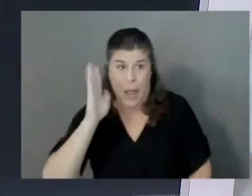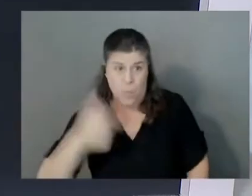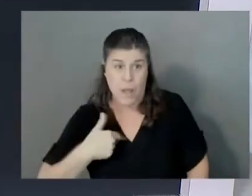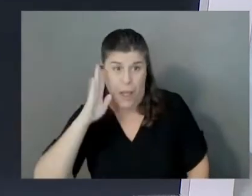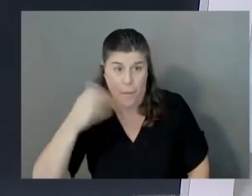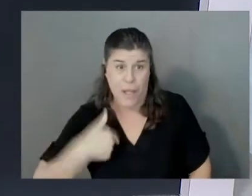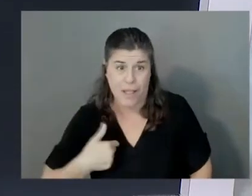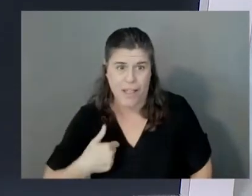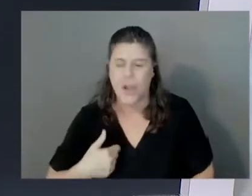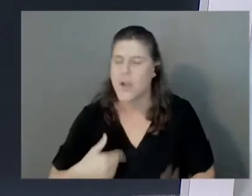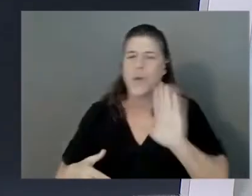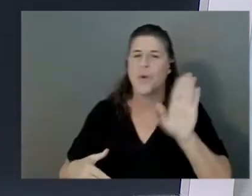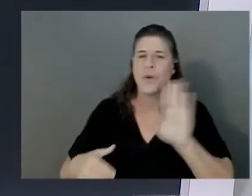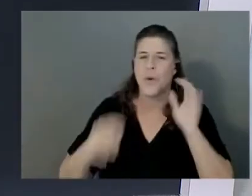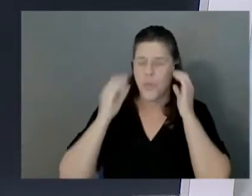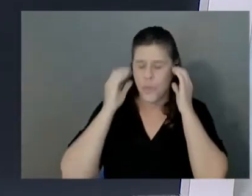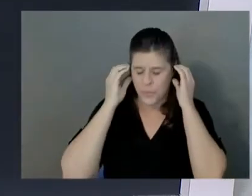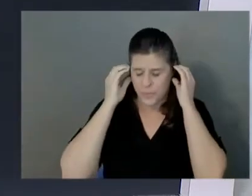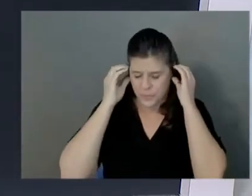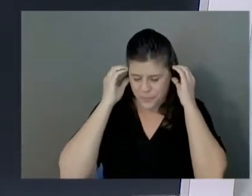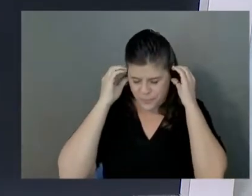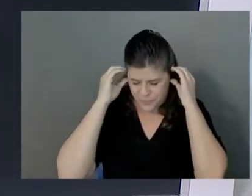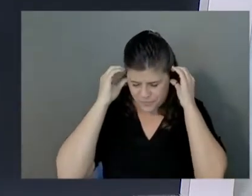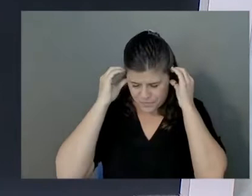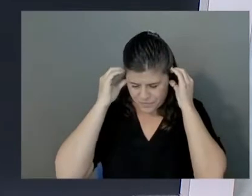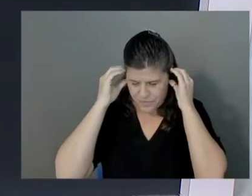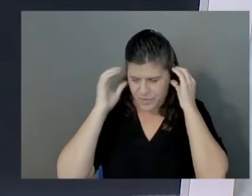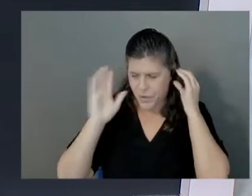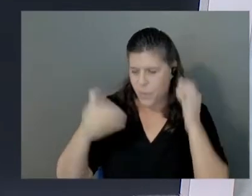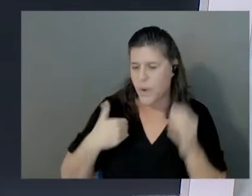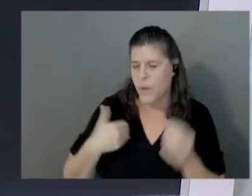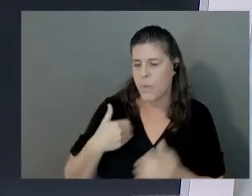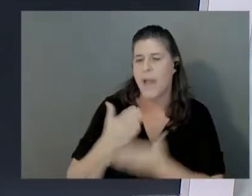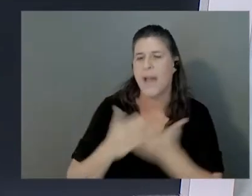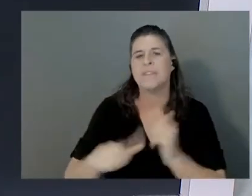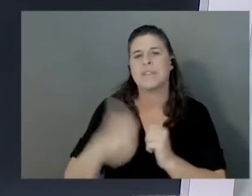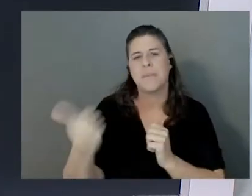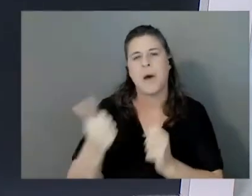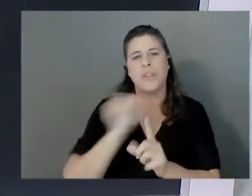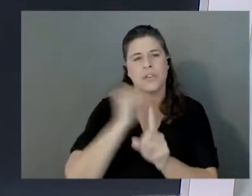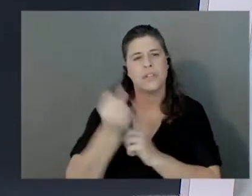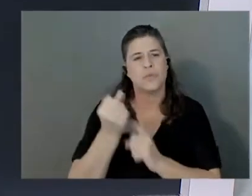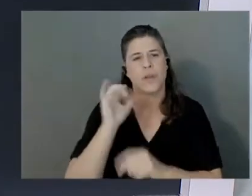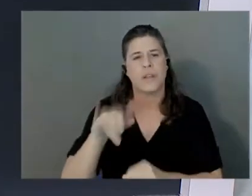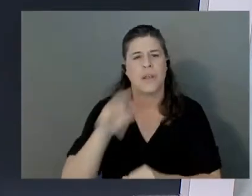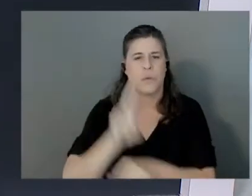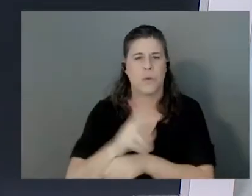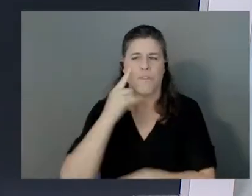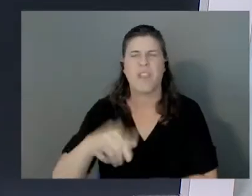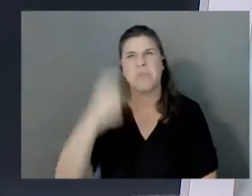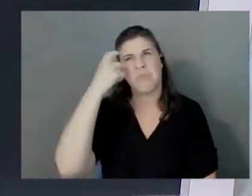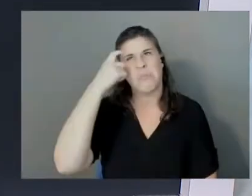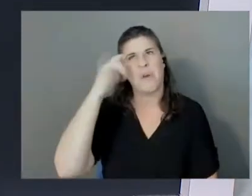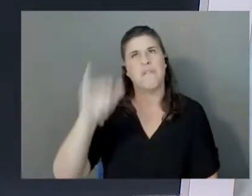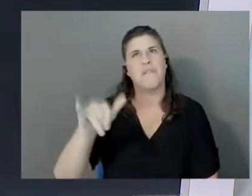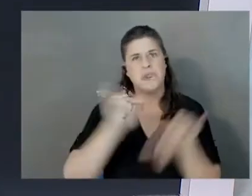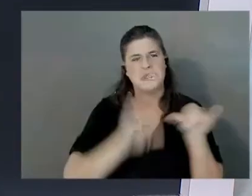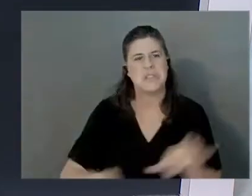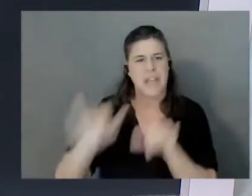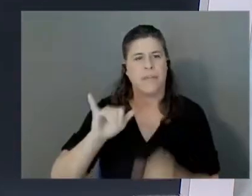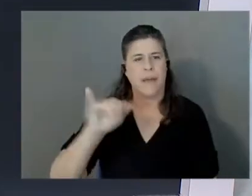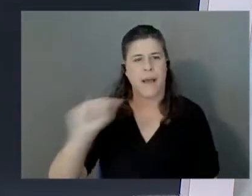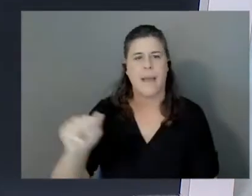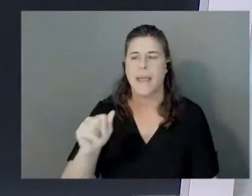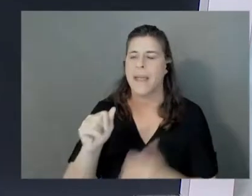No, I think we're going to have a certain subset of use cases that make sense for standard IA. A lot of